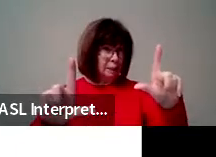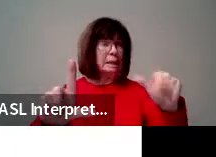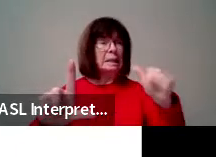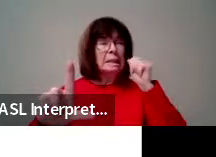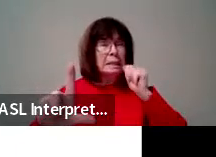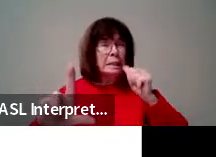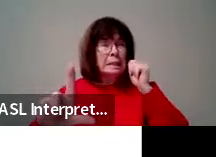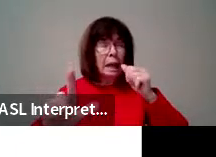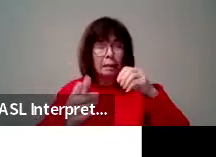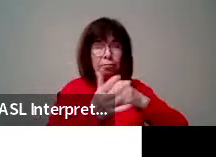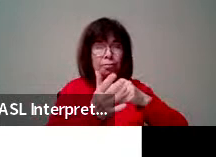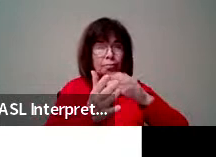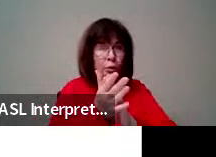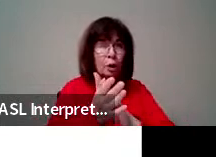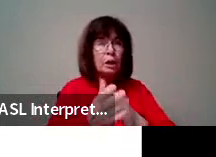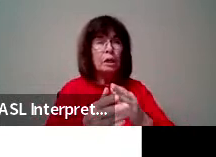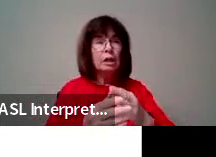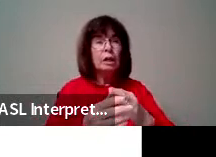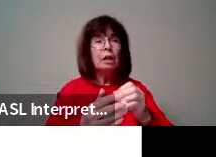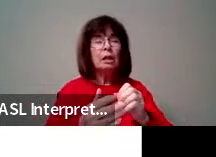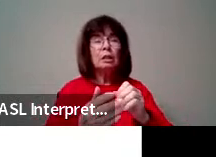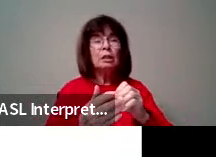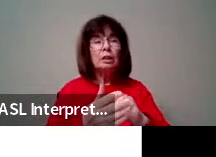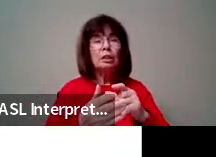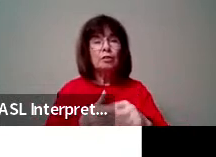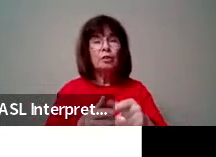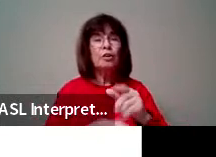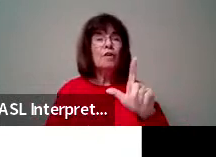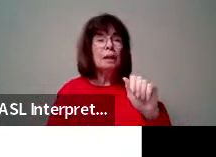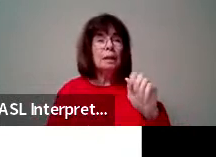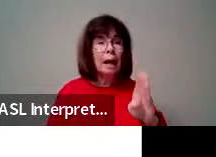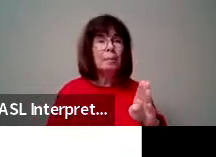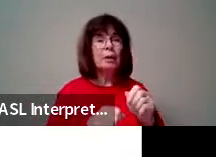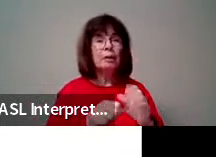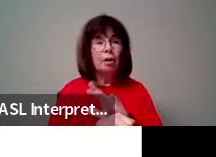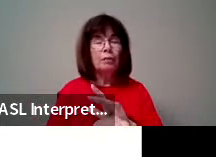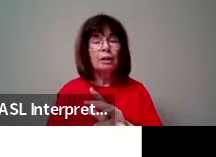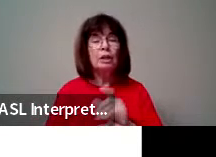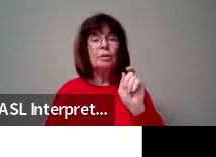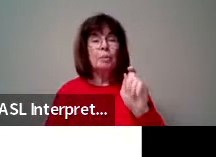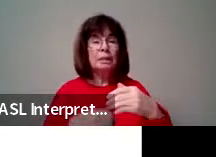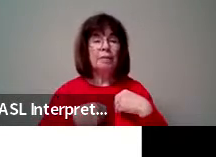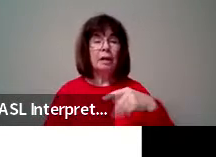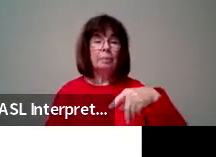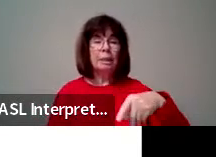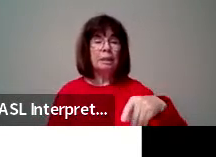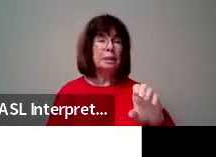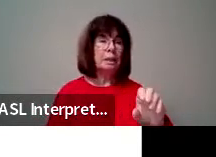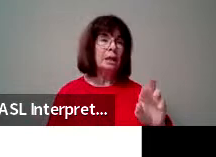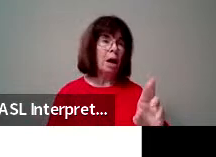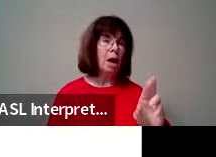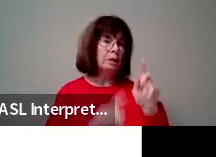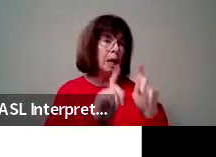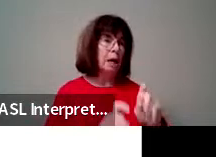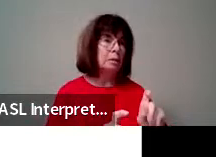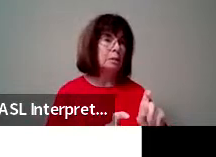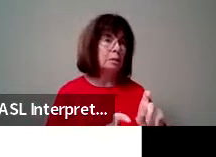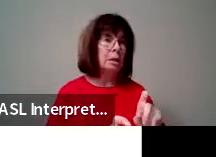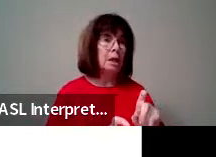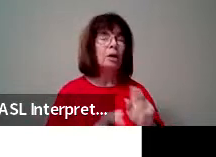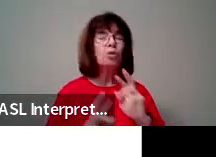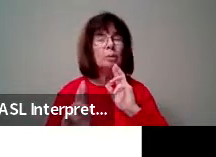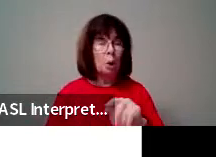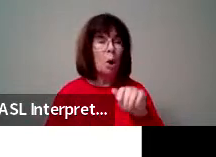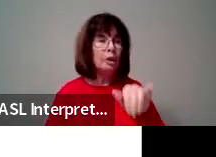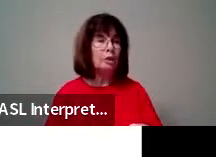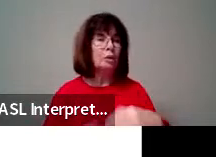confirmed, laboratory diagnosed COVID cases. So you have to have a PCR or similar kind of test reported to the health